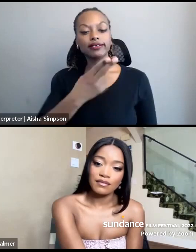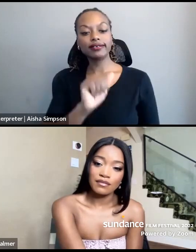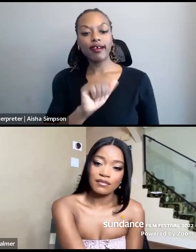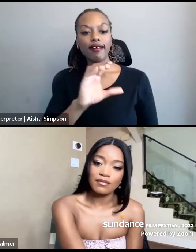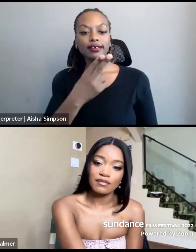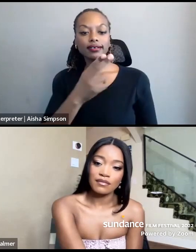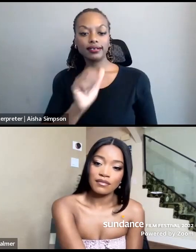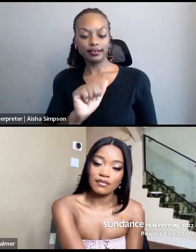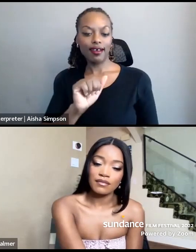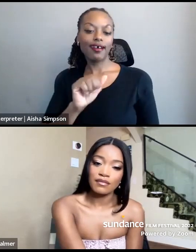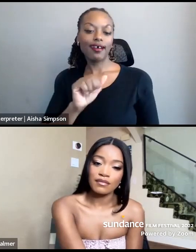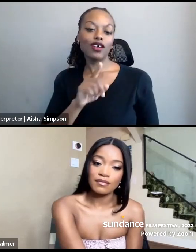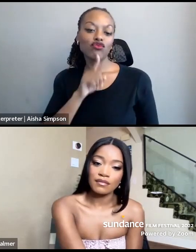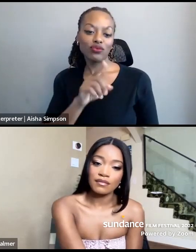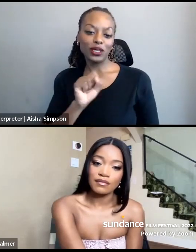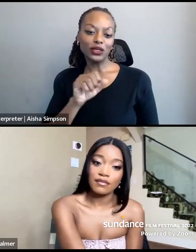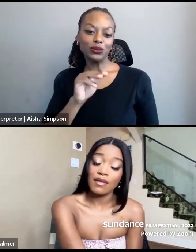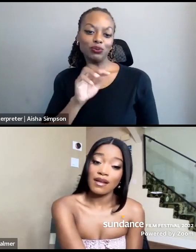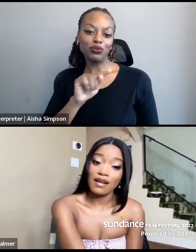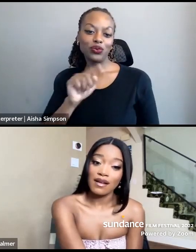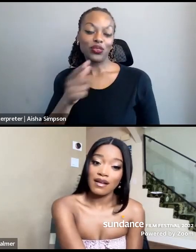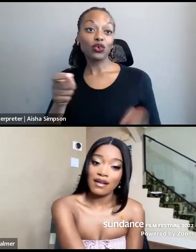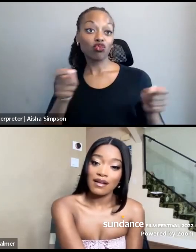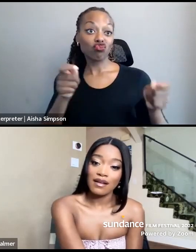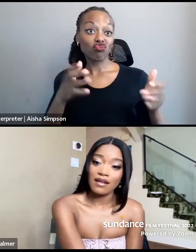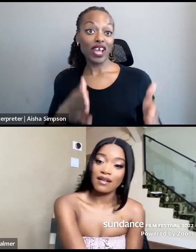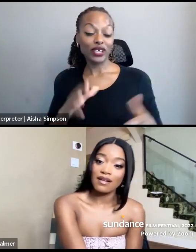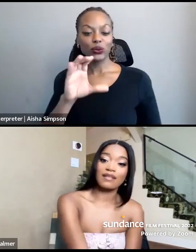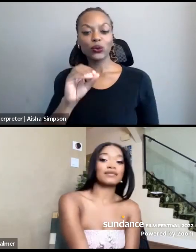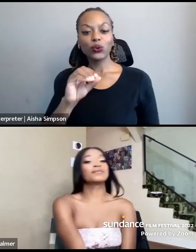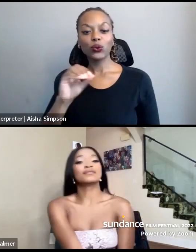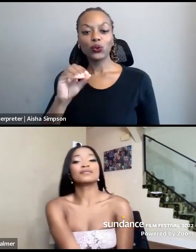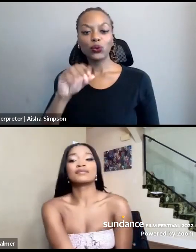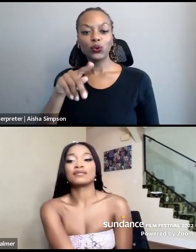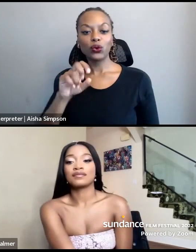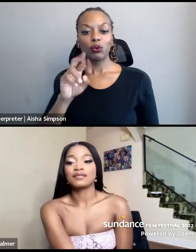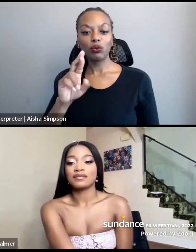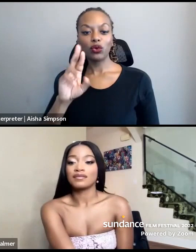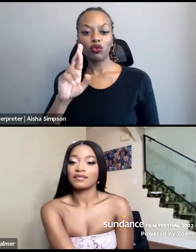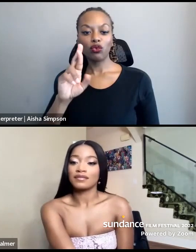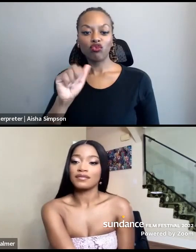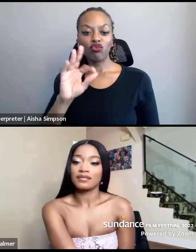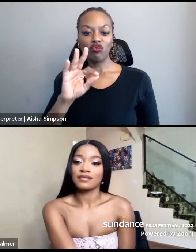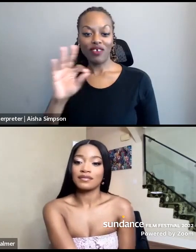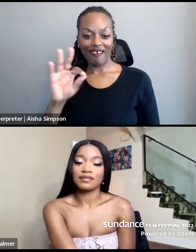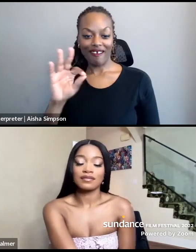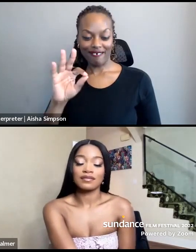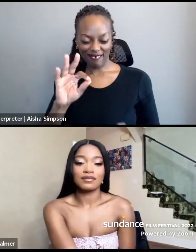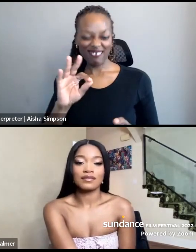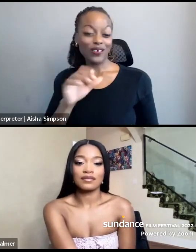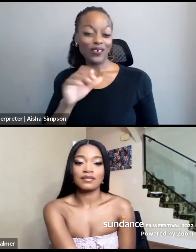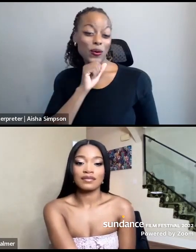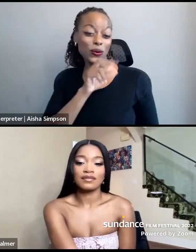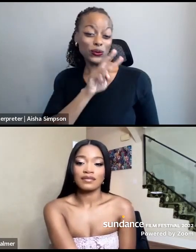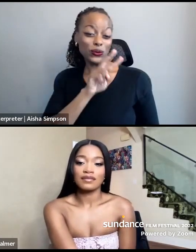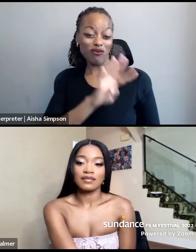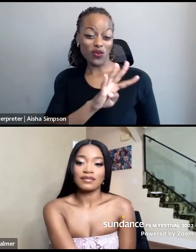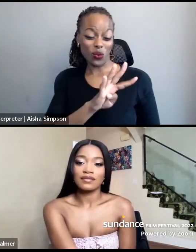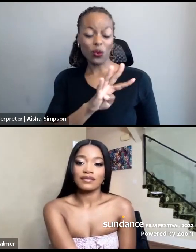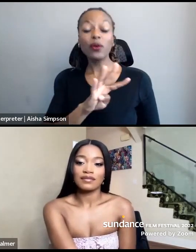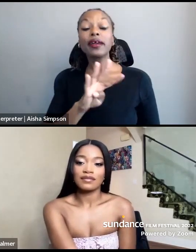Raiff, who is 24, and he made a movie called Shit House that won South by Southwest a few years